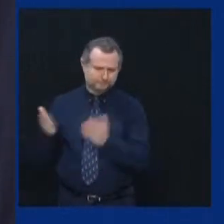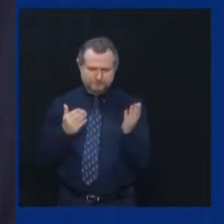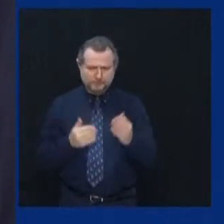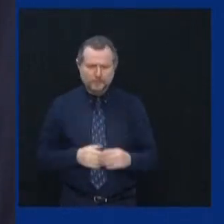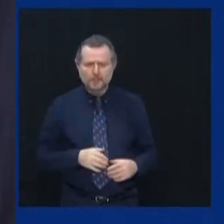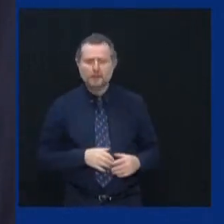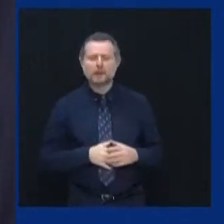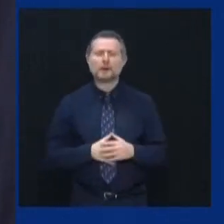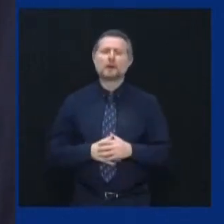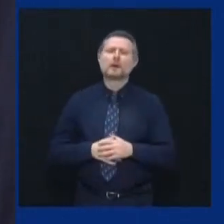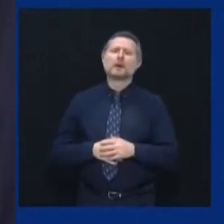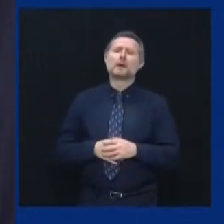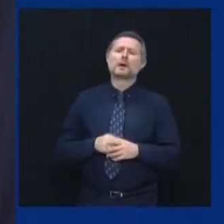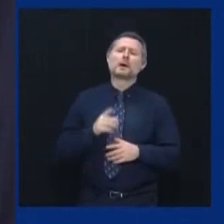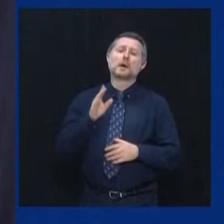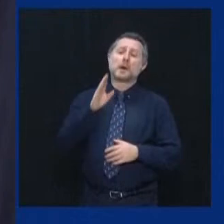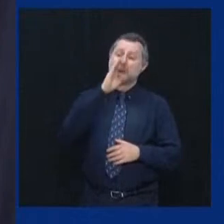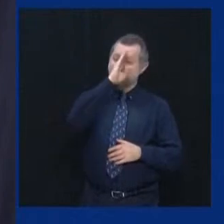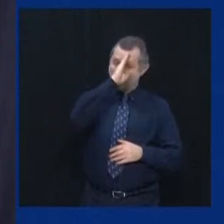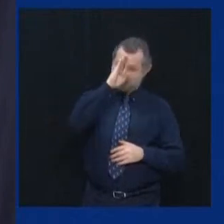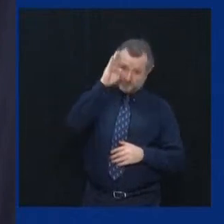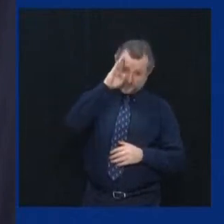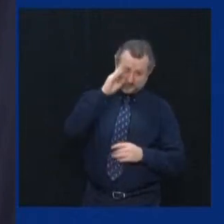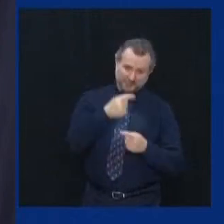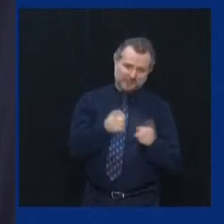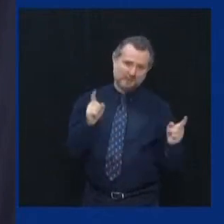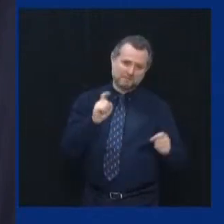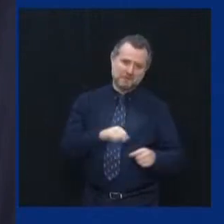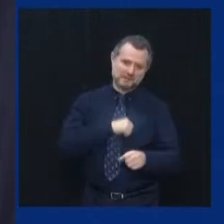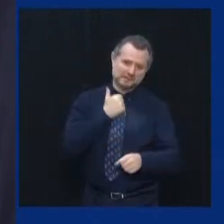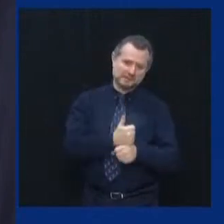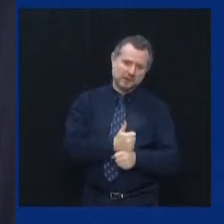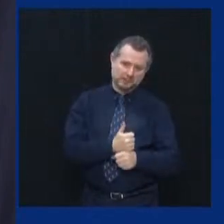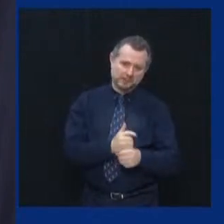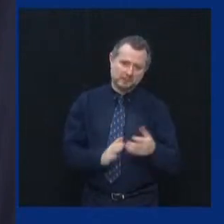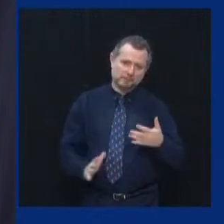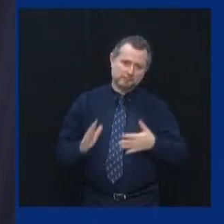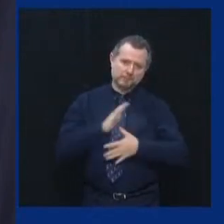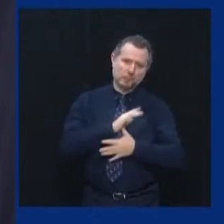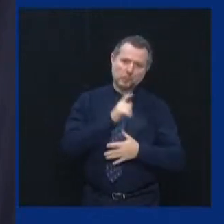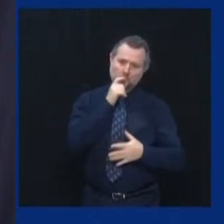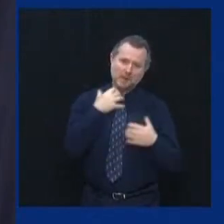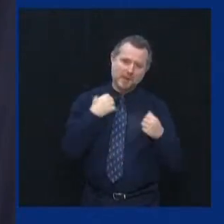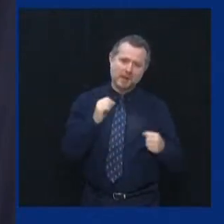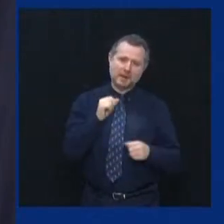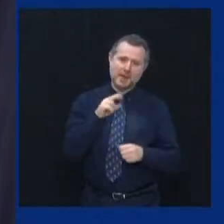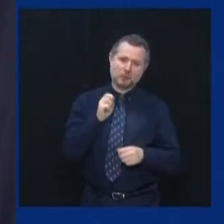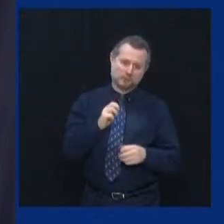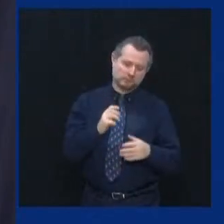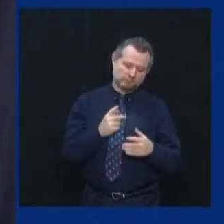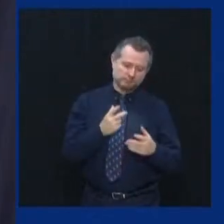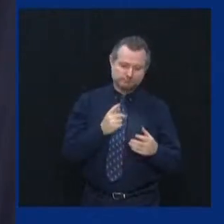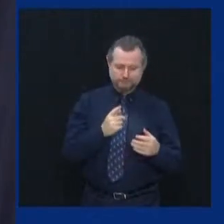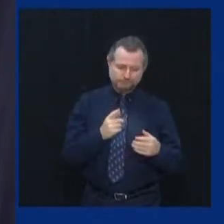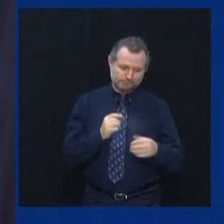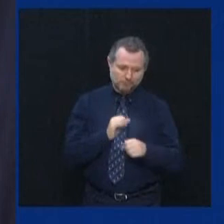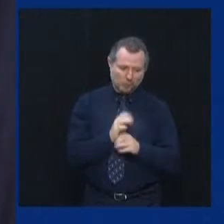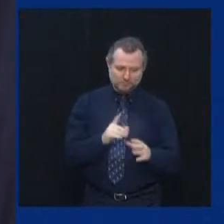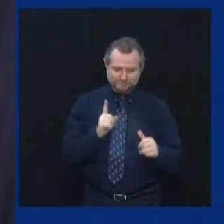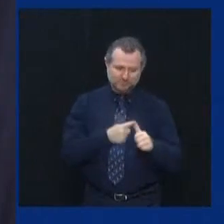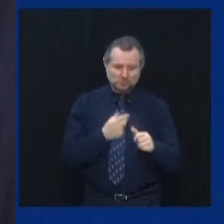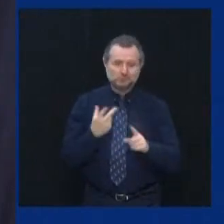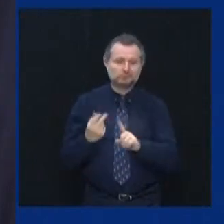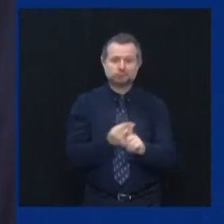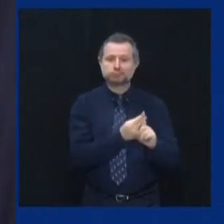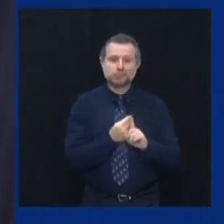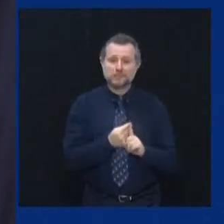Hospitals must continue to prioritize healthcare workers, which means if you're a